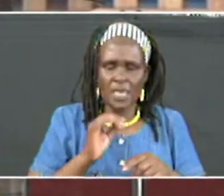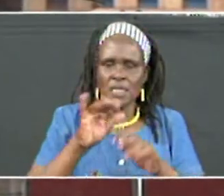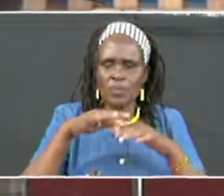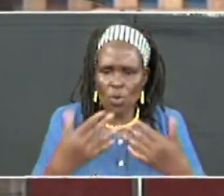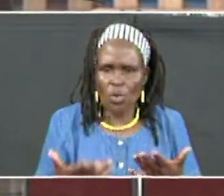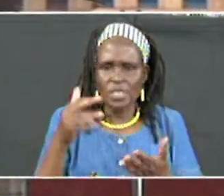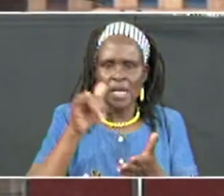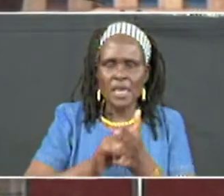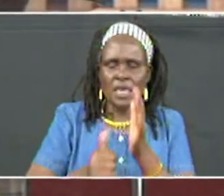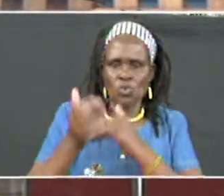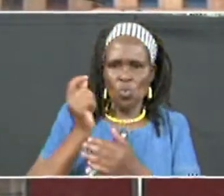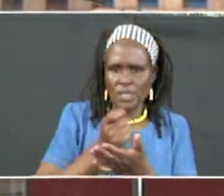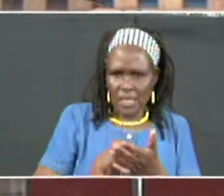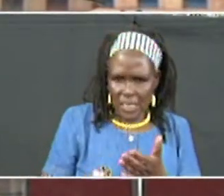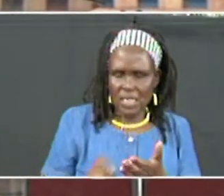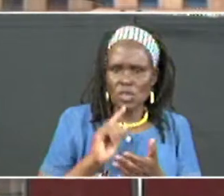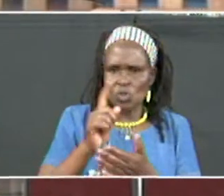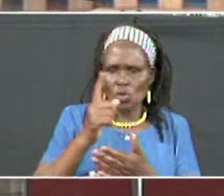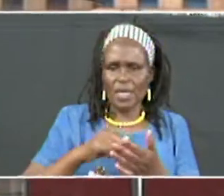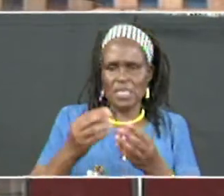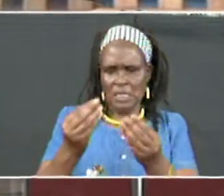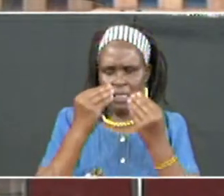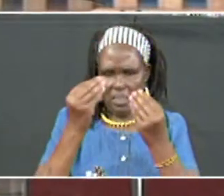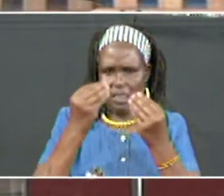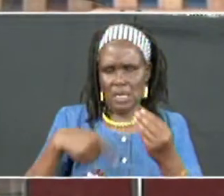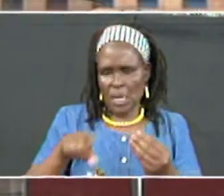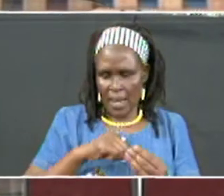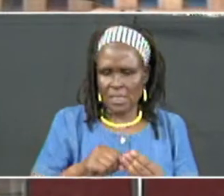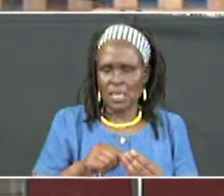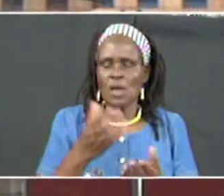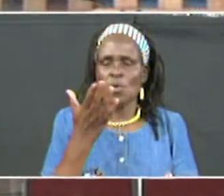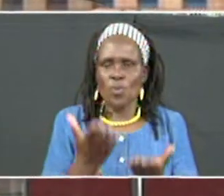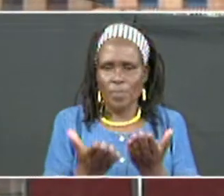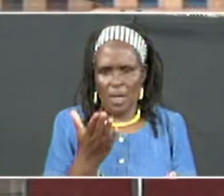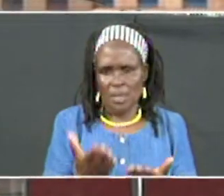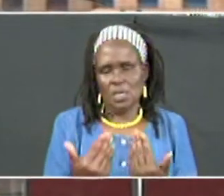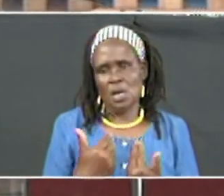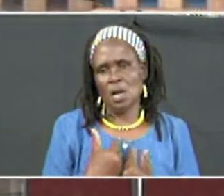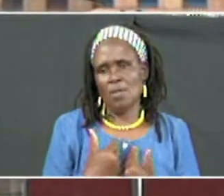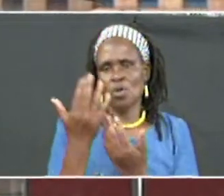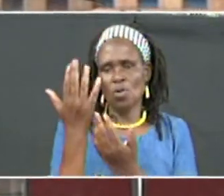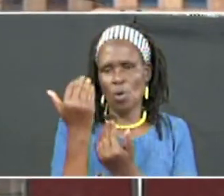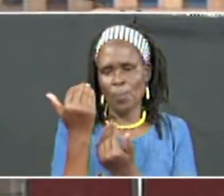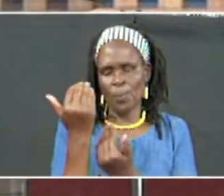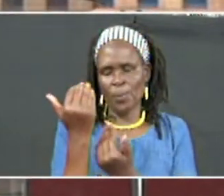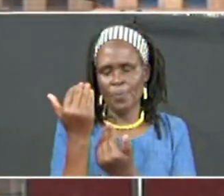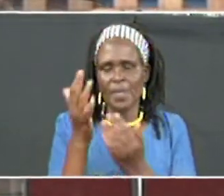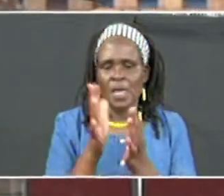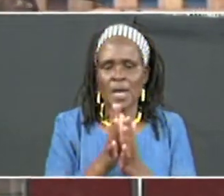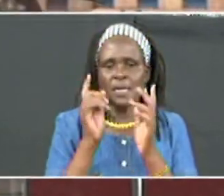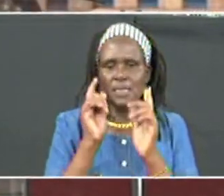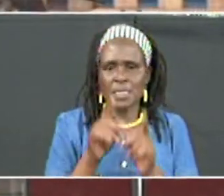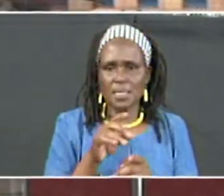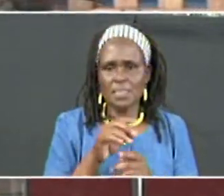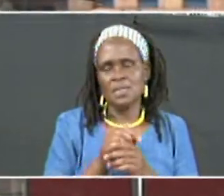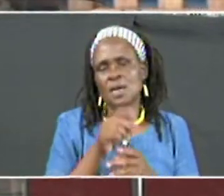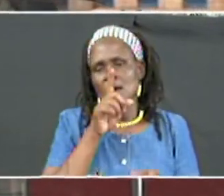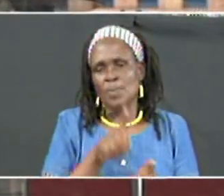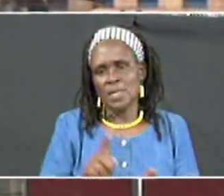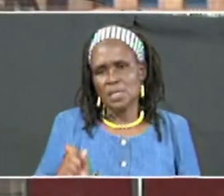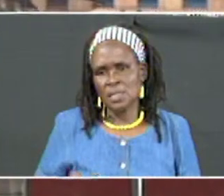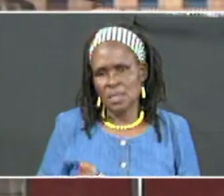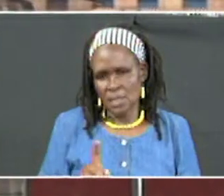to teach us so that we might have hope. And this sermon, brothers and sisters,